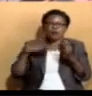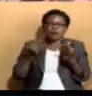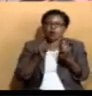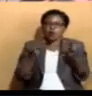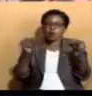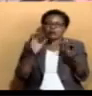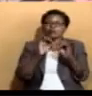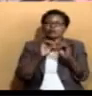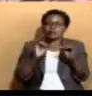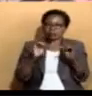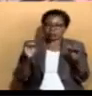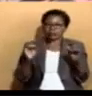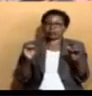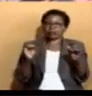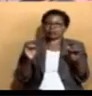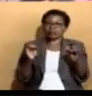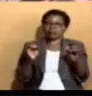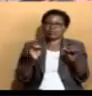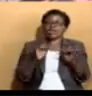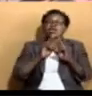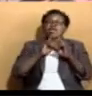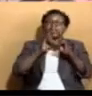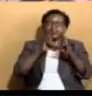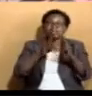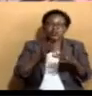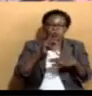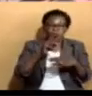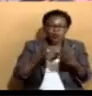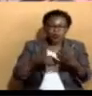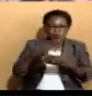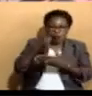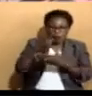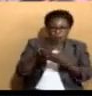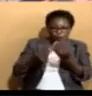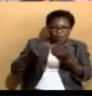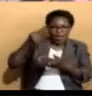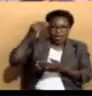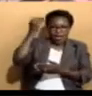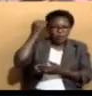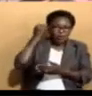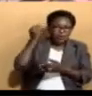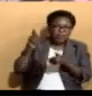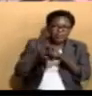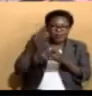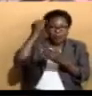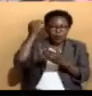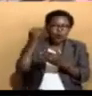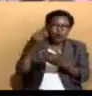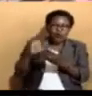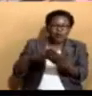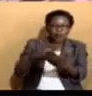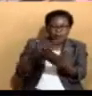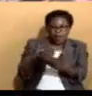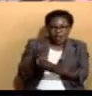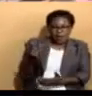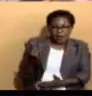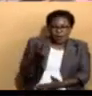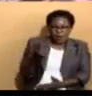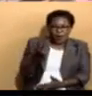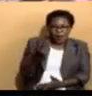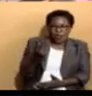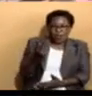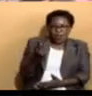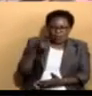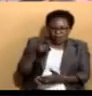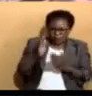The result, therefore, my lords, is both the High Court and the Court of Appeal relied on